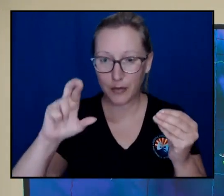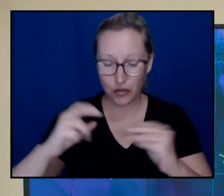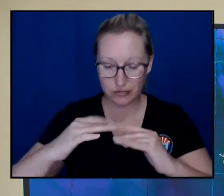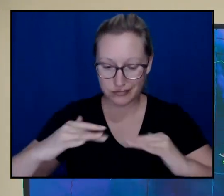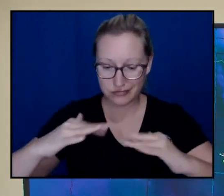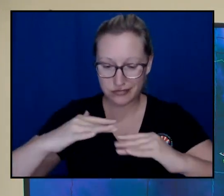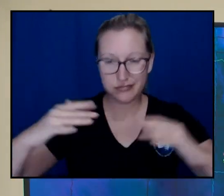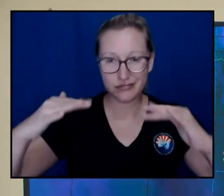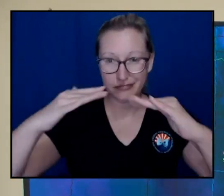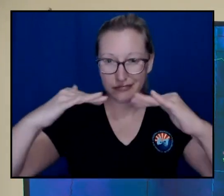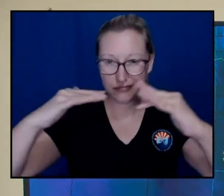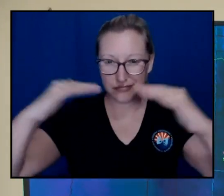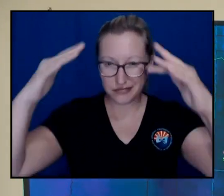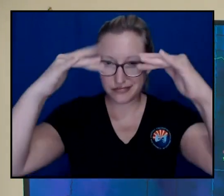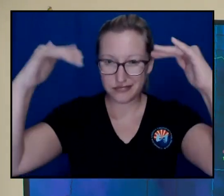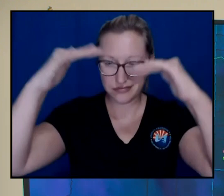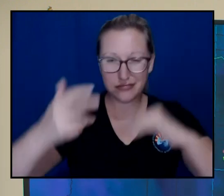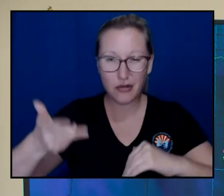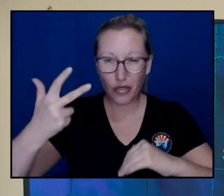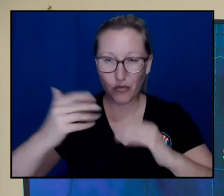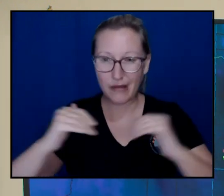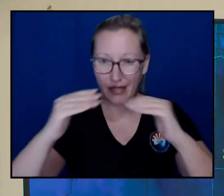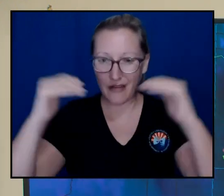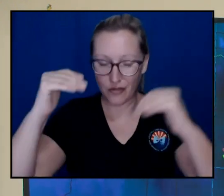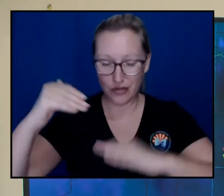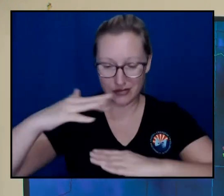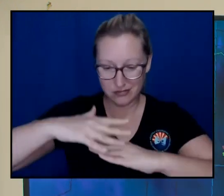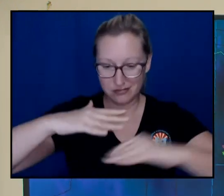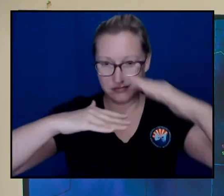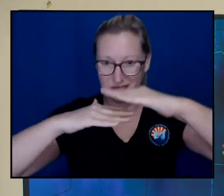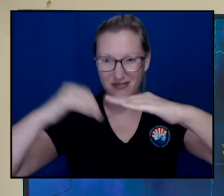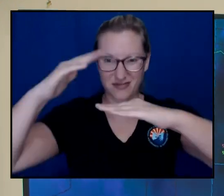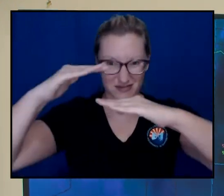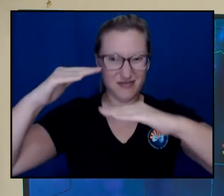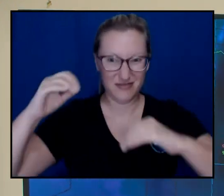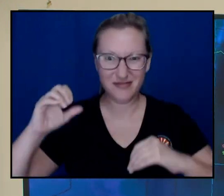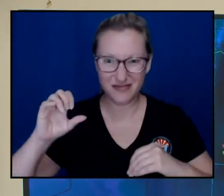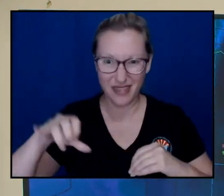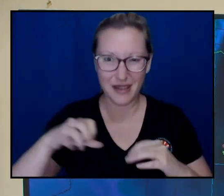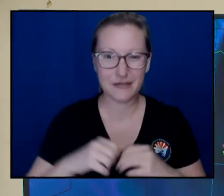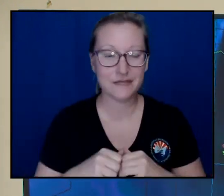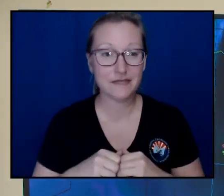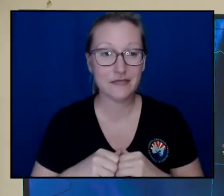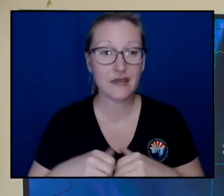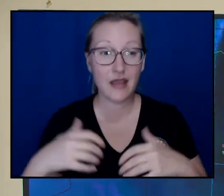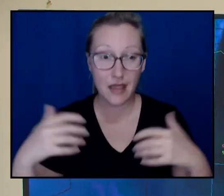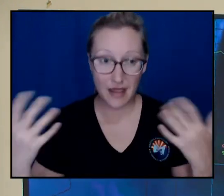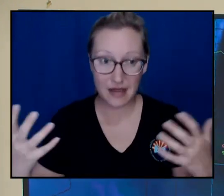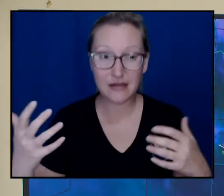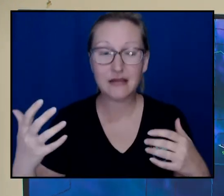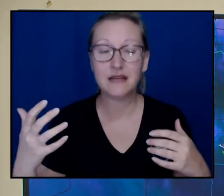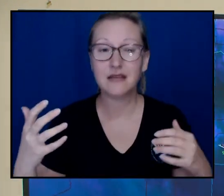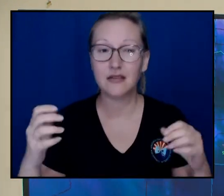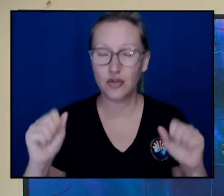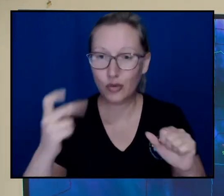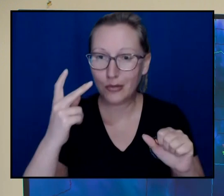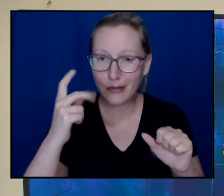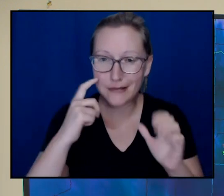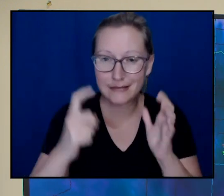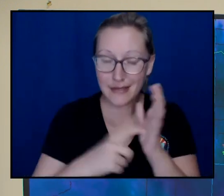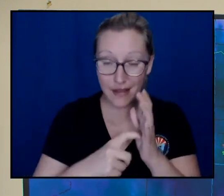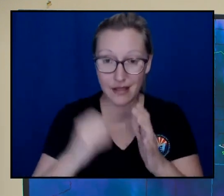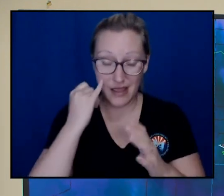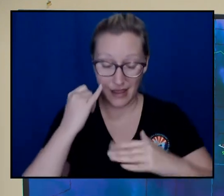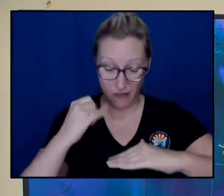levels, and the upper levels, and it does so by showing that via different colors.